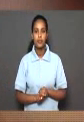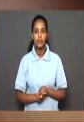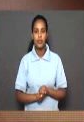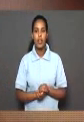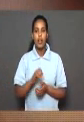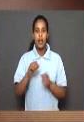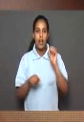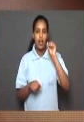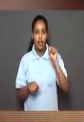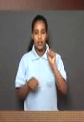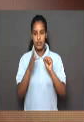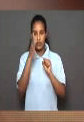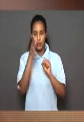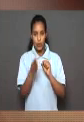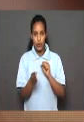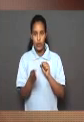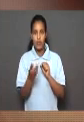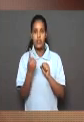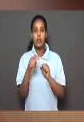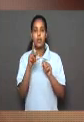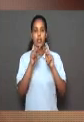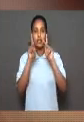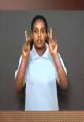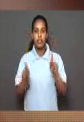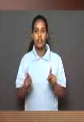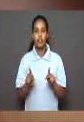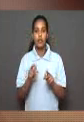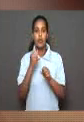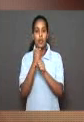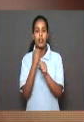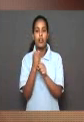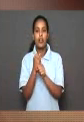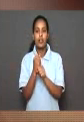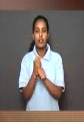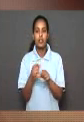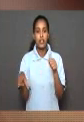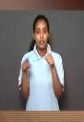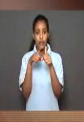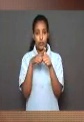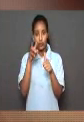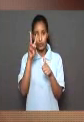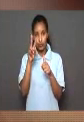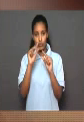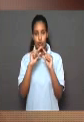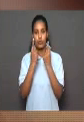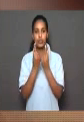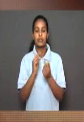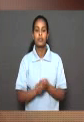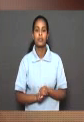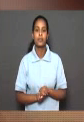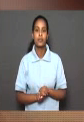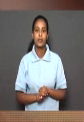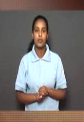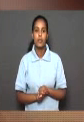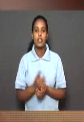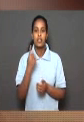The S block of the periodic table is made up of the first two groups.